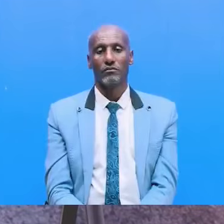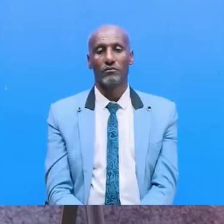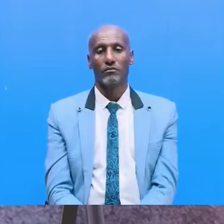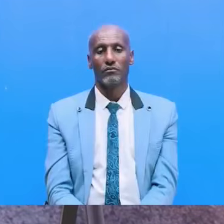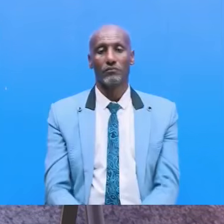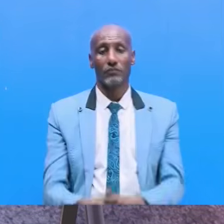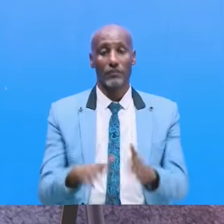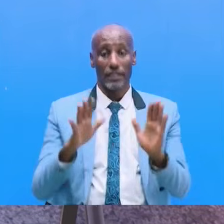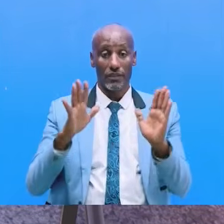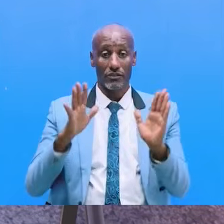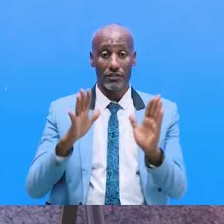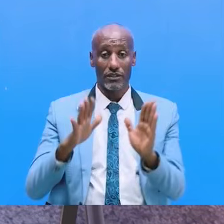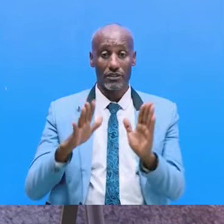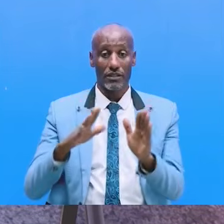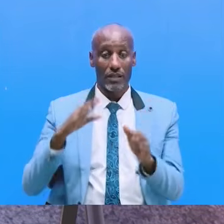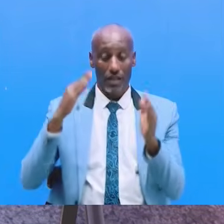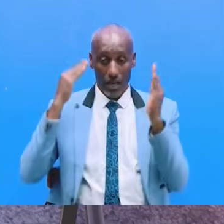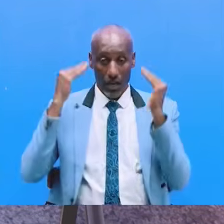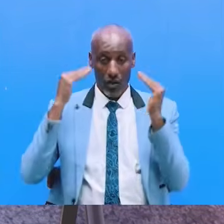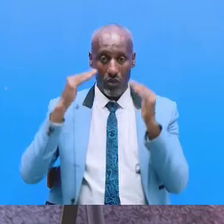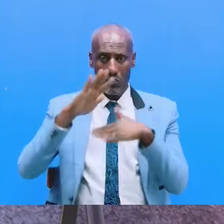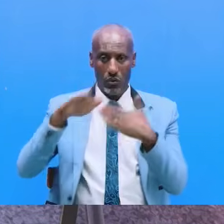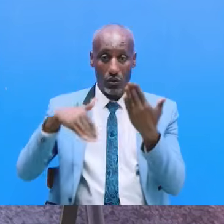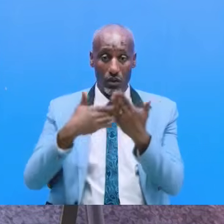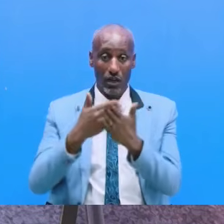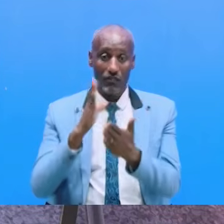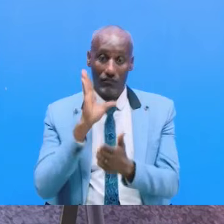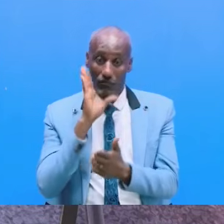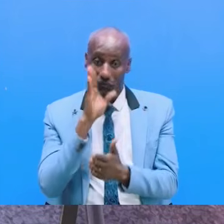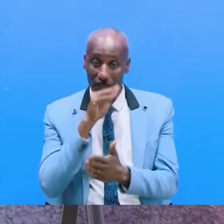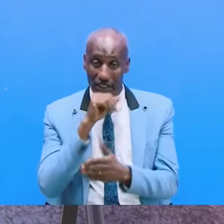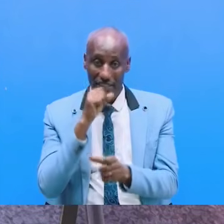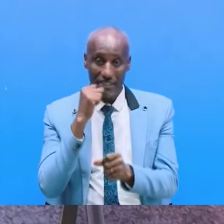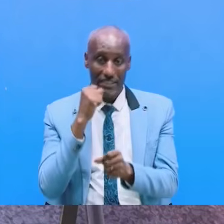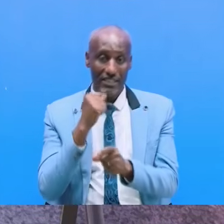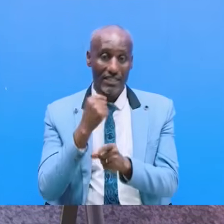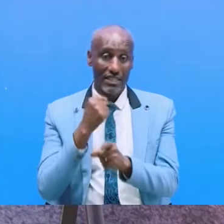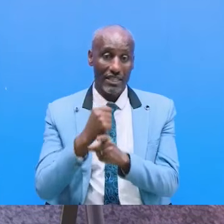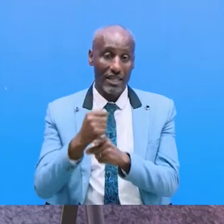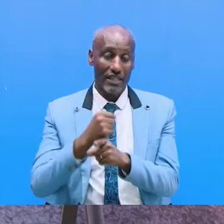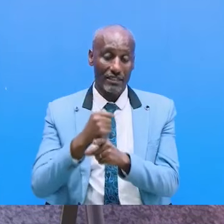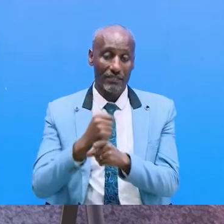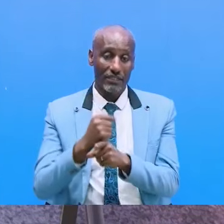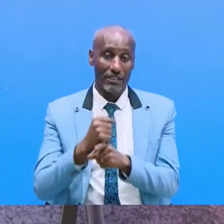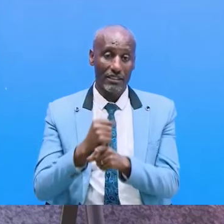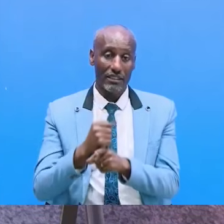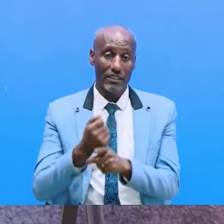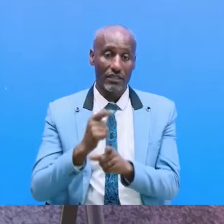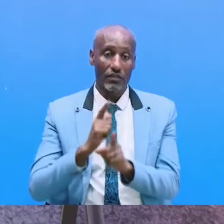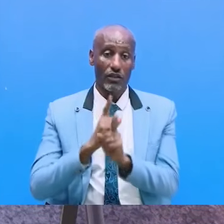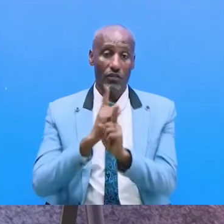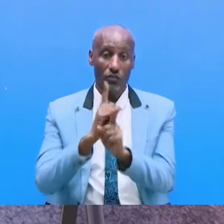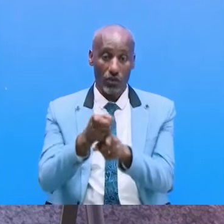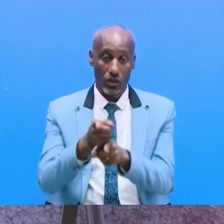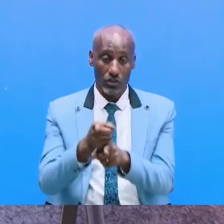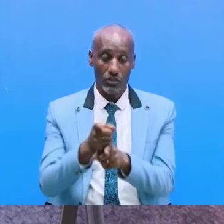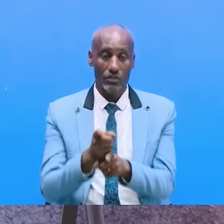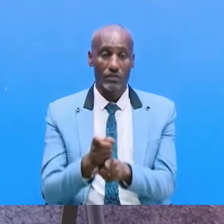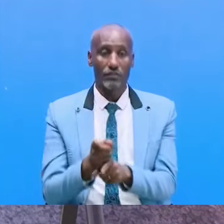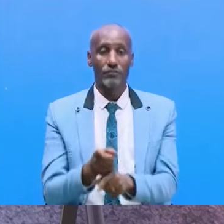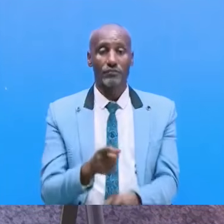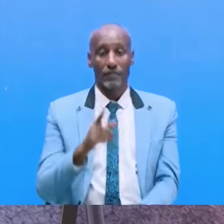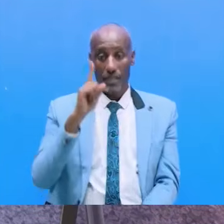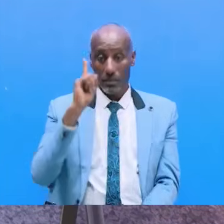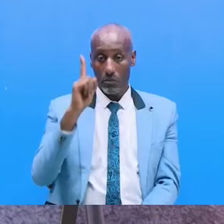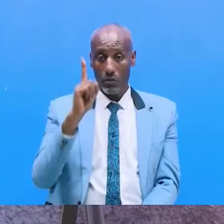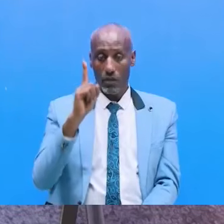Hello students, I hope you all have finished your activity and let me give you correction and let us practice together. So let me read the